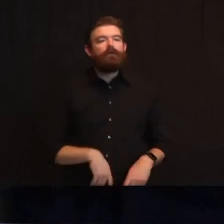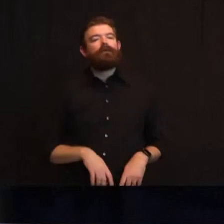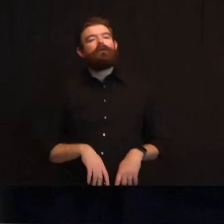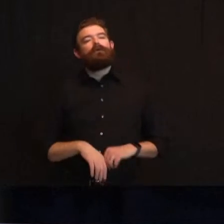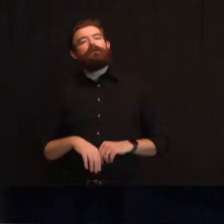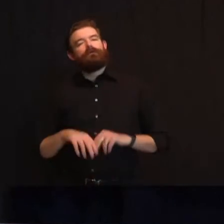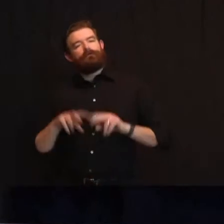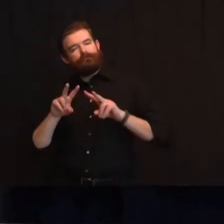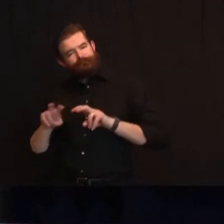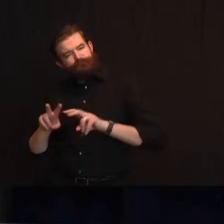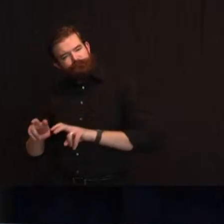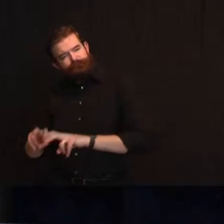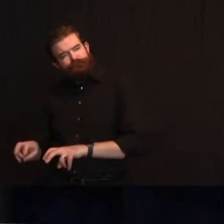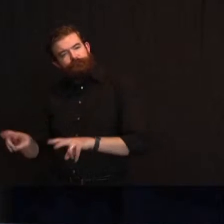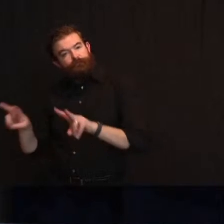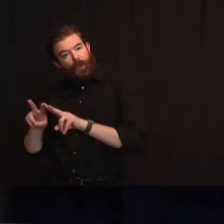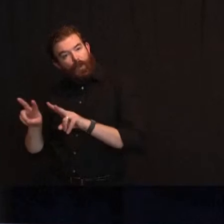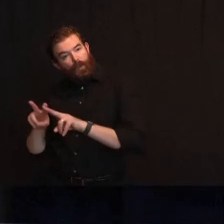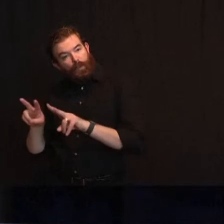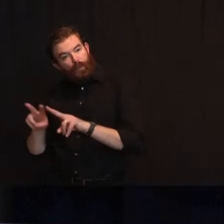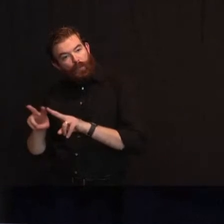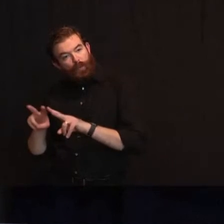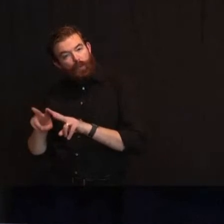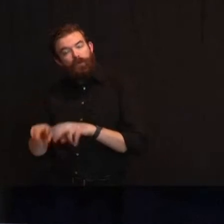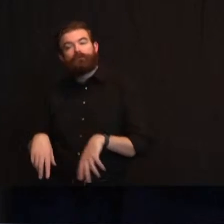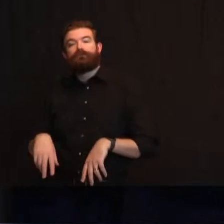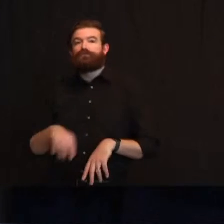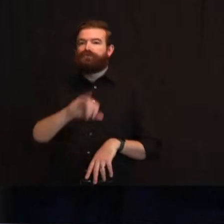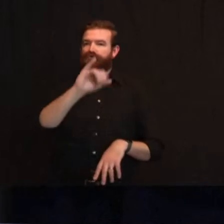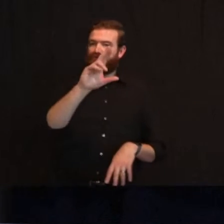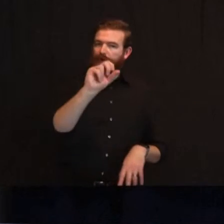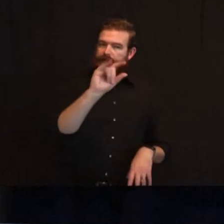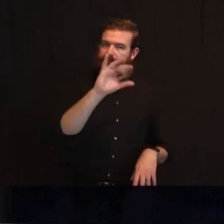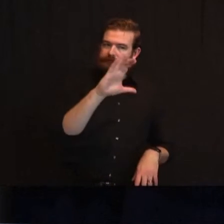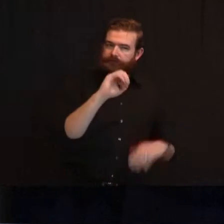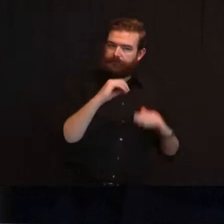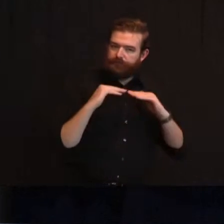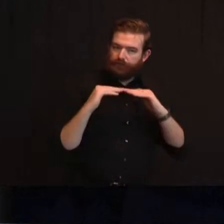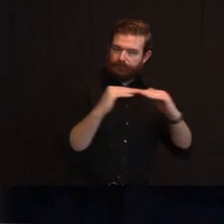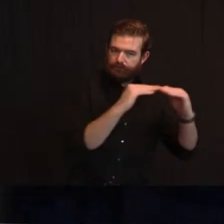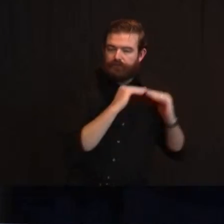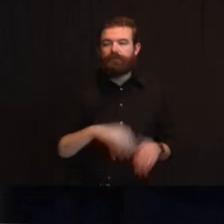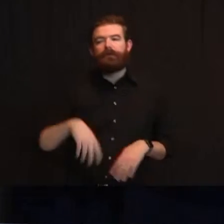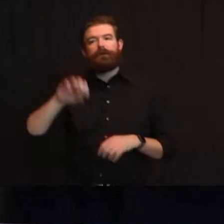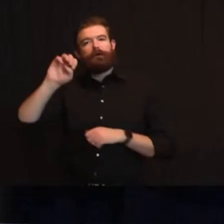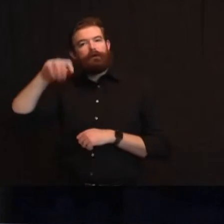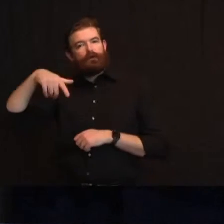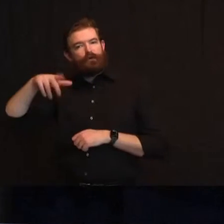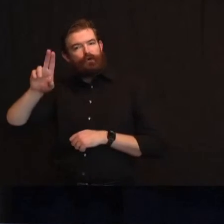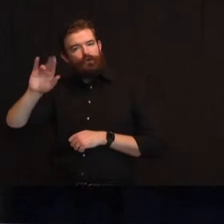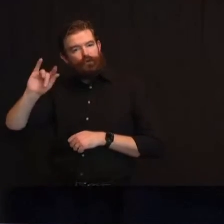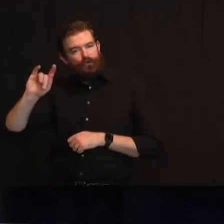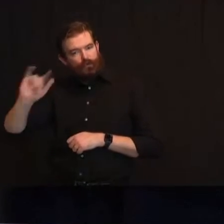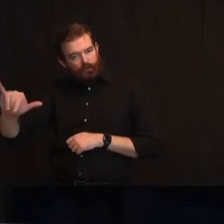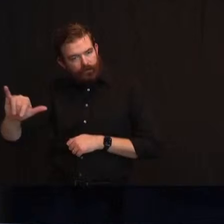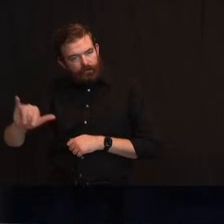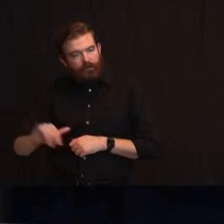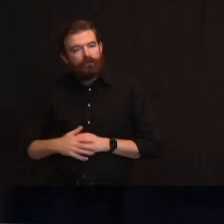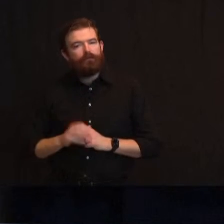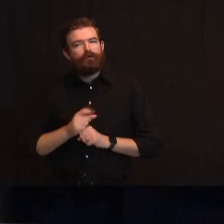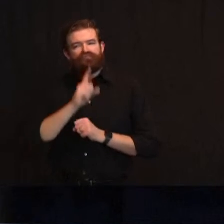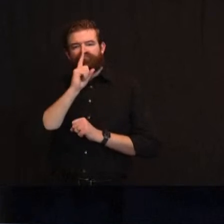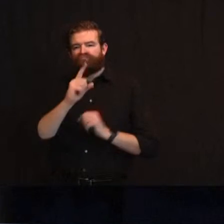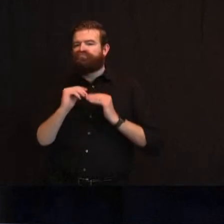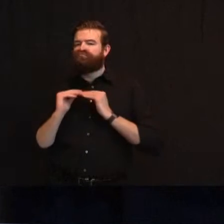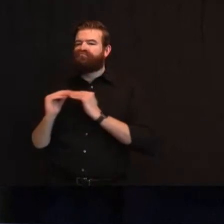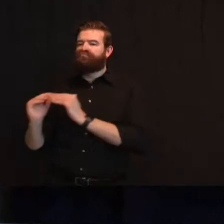and minimizing risk and harm to the allocation of scarce resources. They did it with ventilators